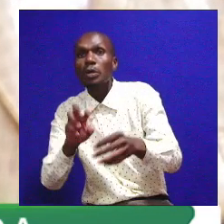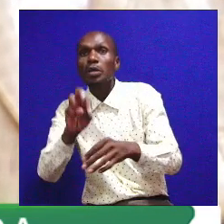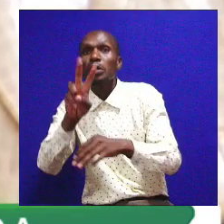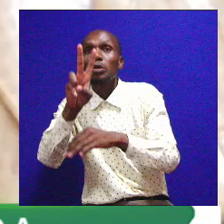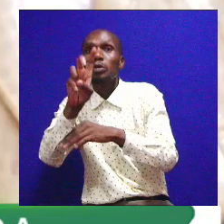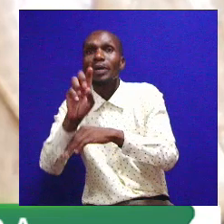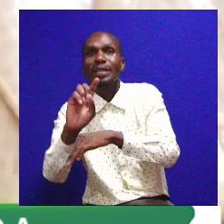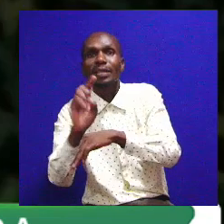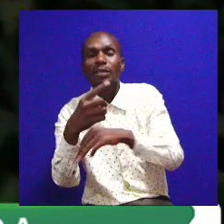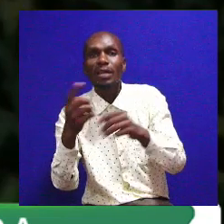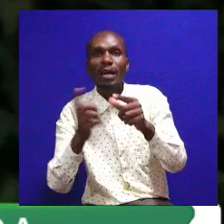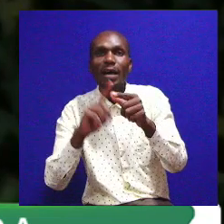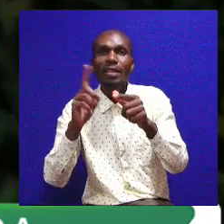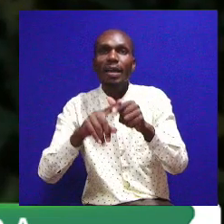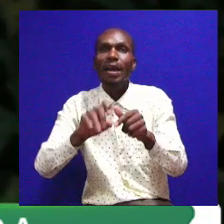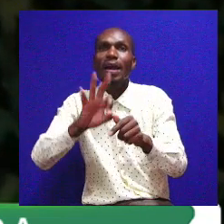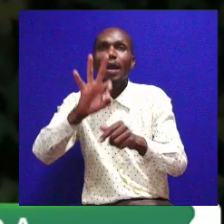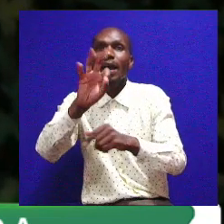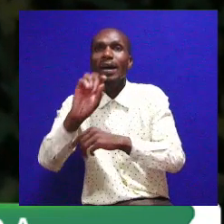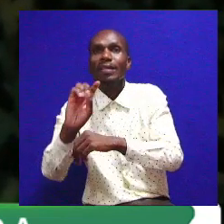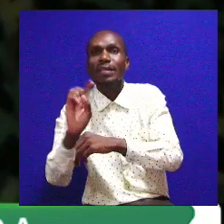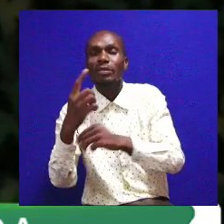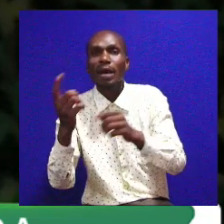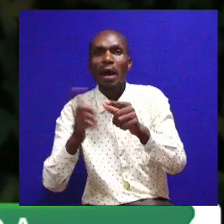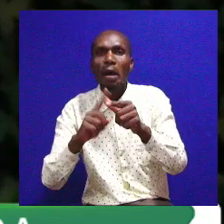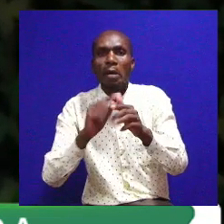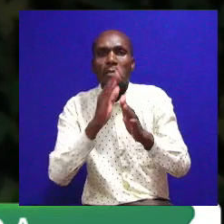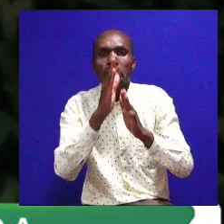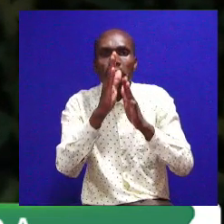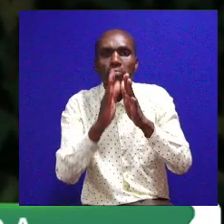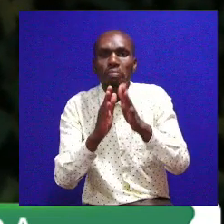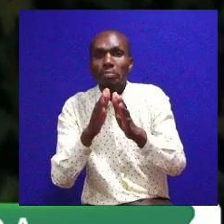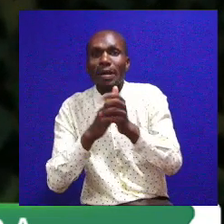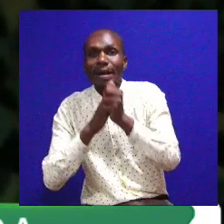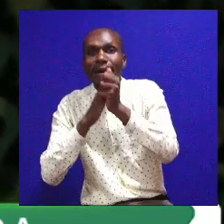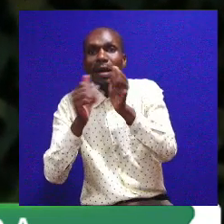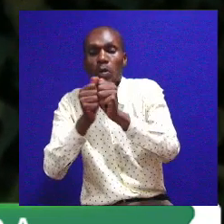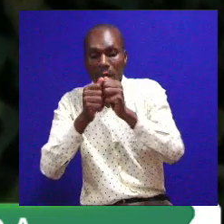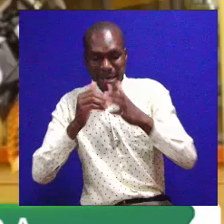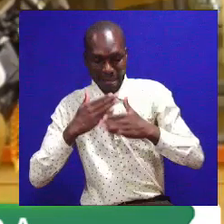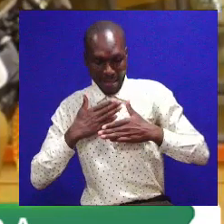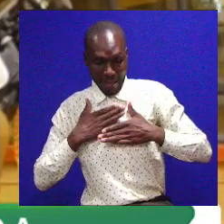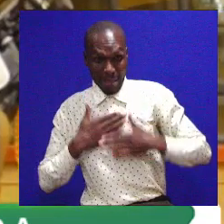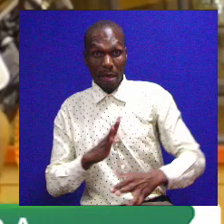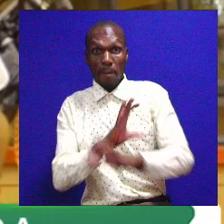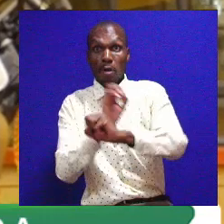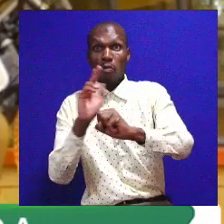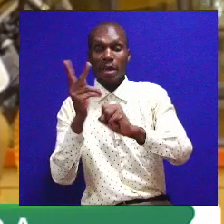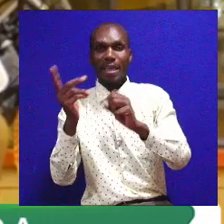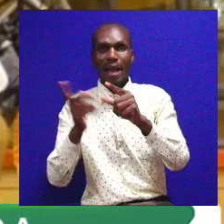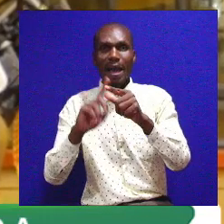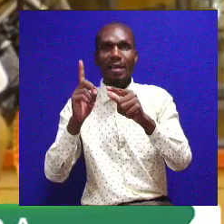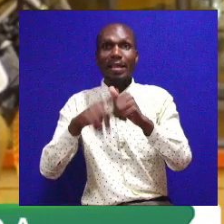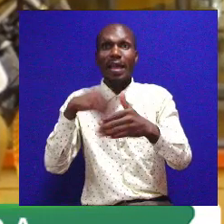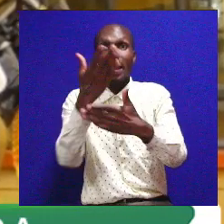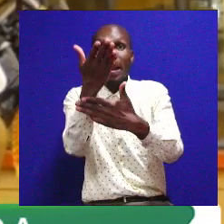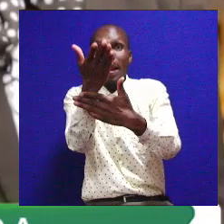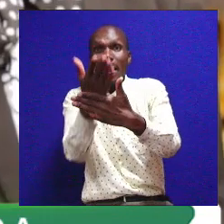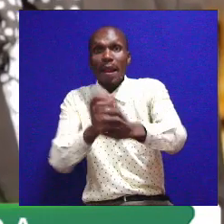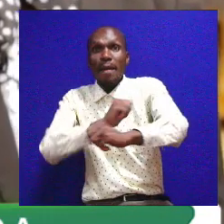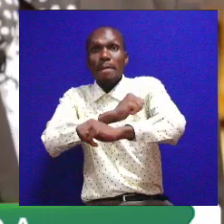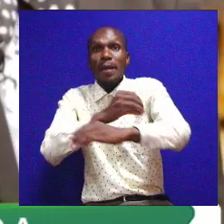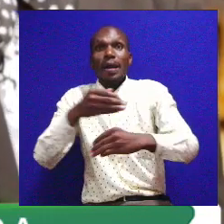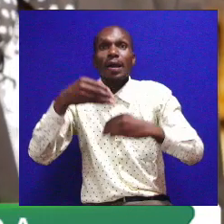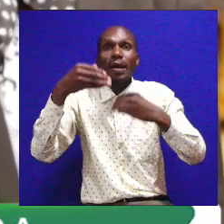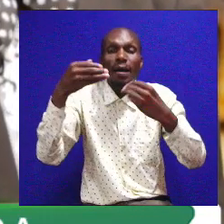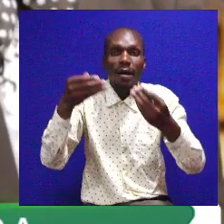ebere nemerongo etato asomo roberio okora unomora iwense okoro kwa presidential secondary bursaries. We